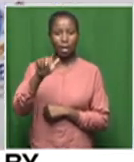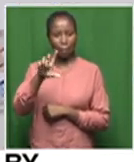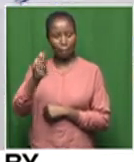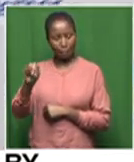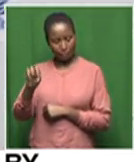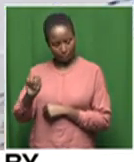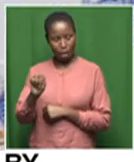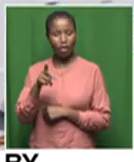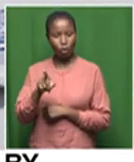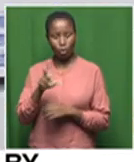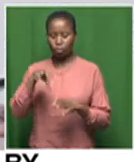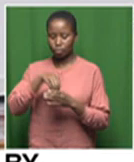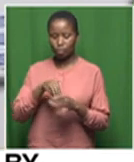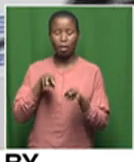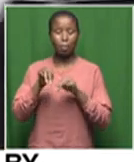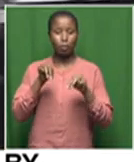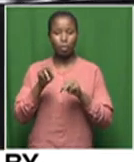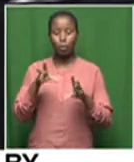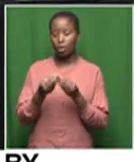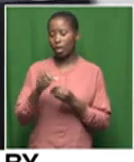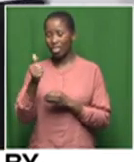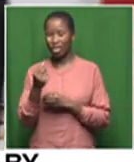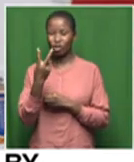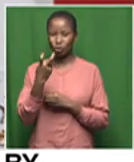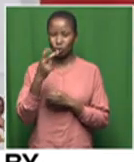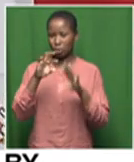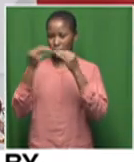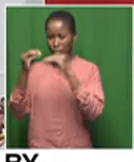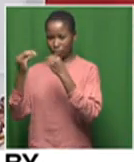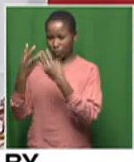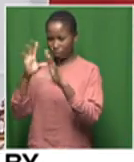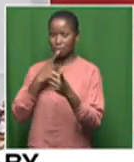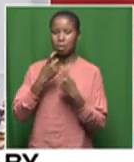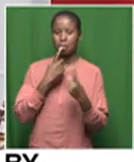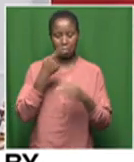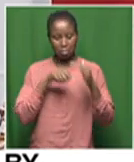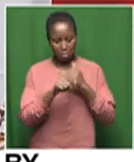Sanctions movement, together with two other organizations, had launched a complaint to the JCC.